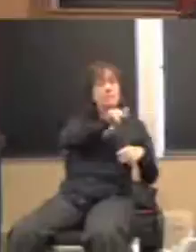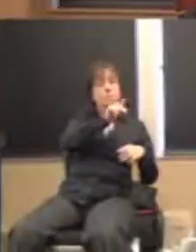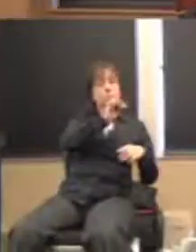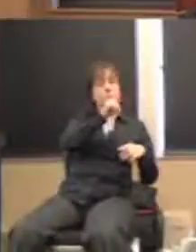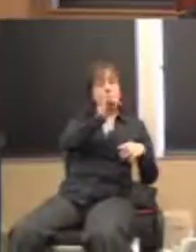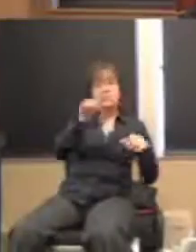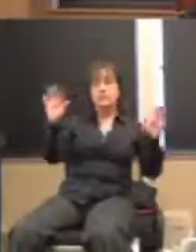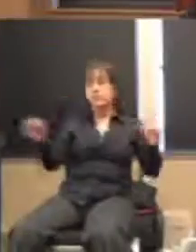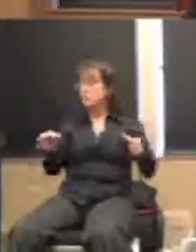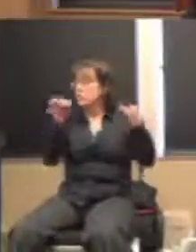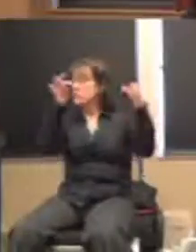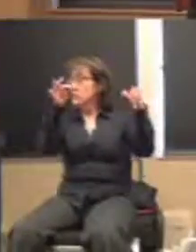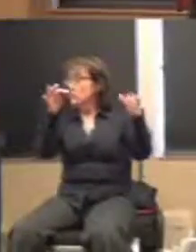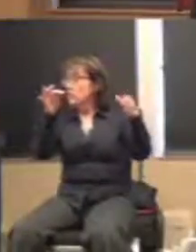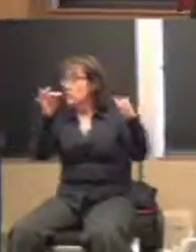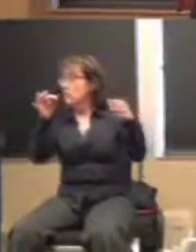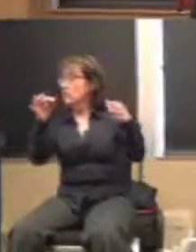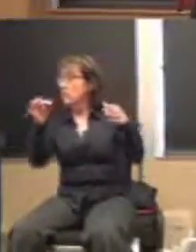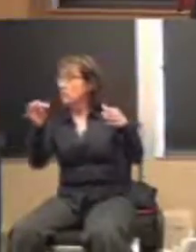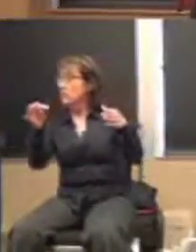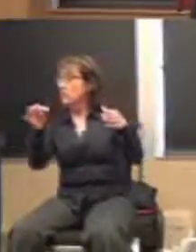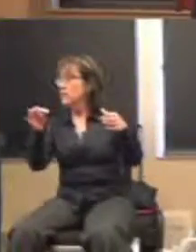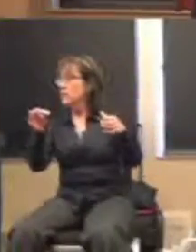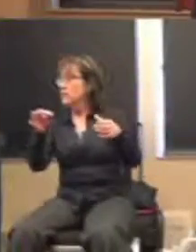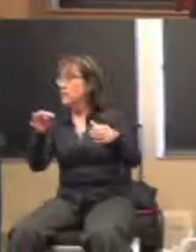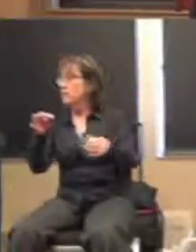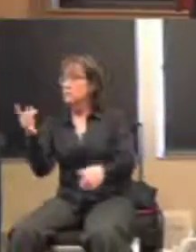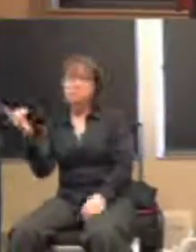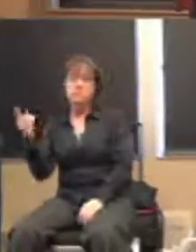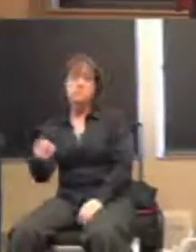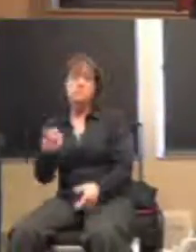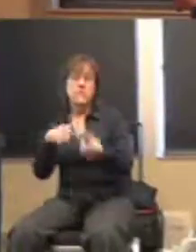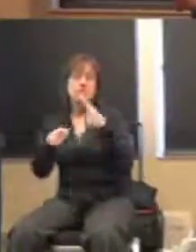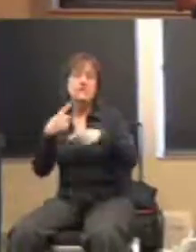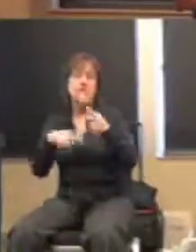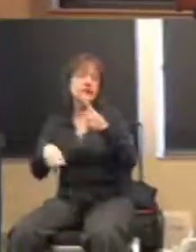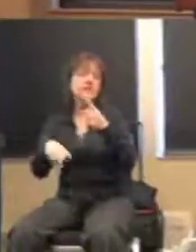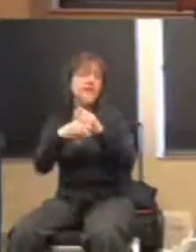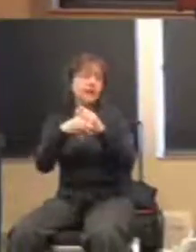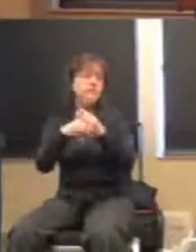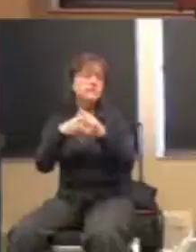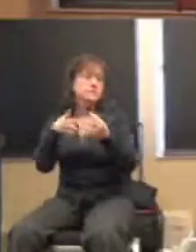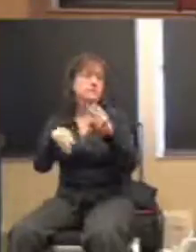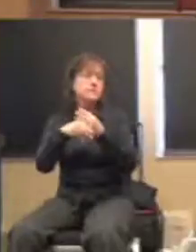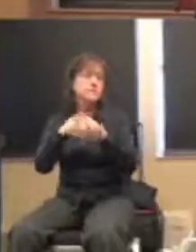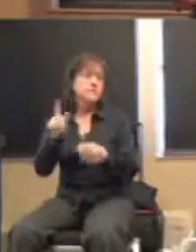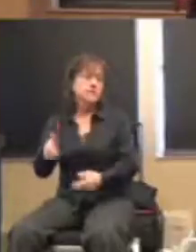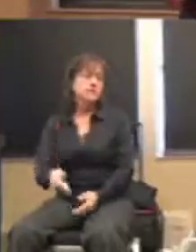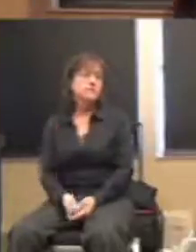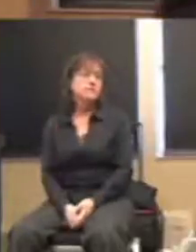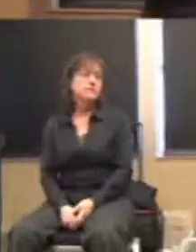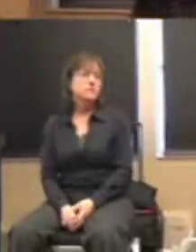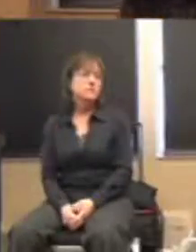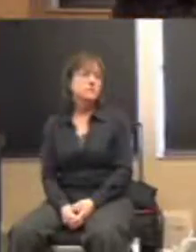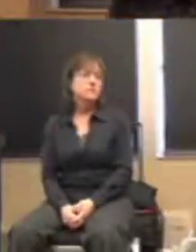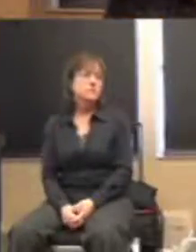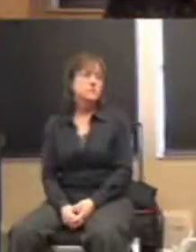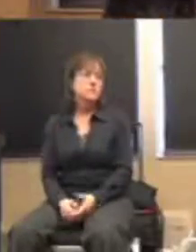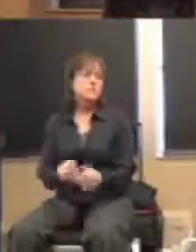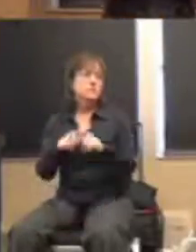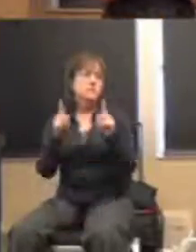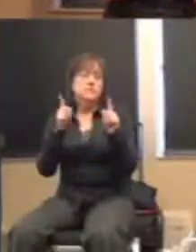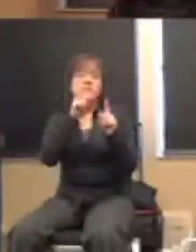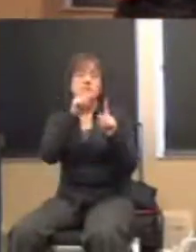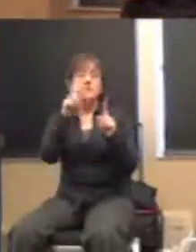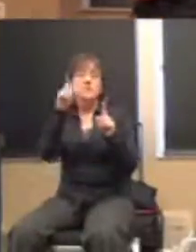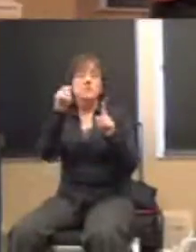going to do what any deaf educator would do. You're going to pair it afterwards. Make sense? So I really do think that